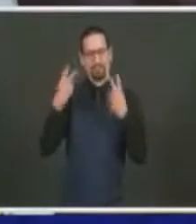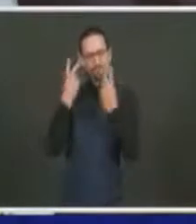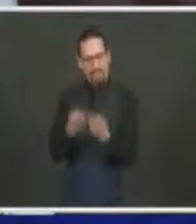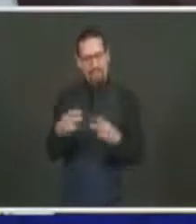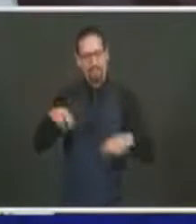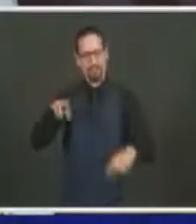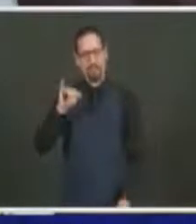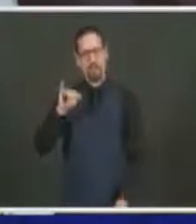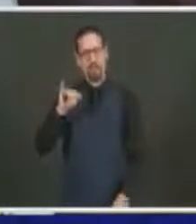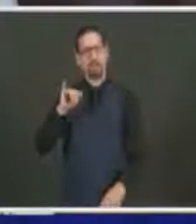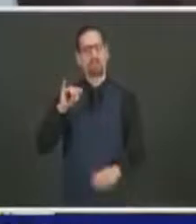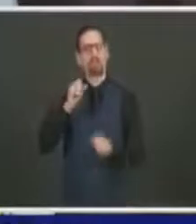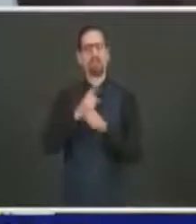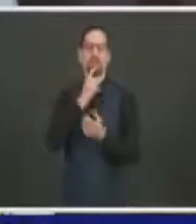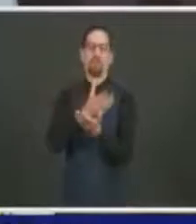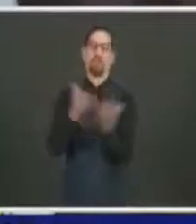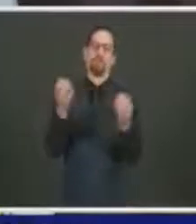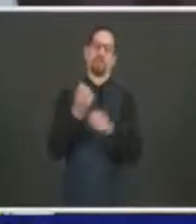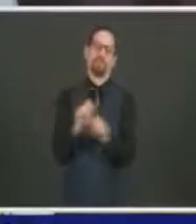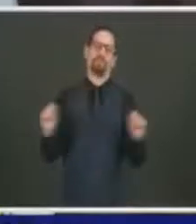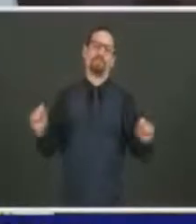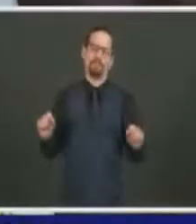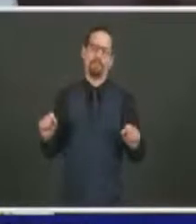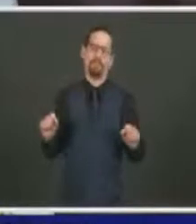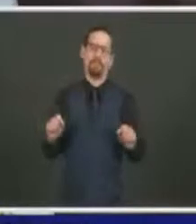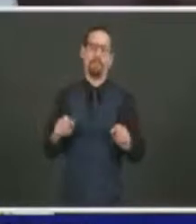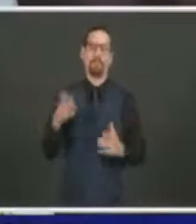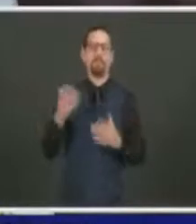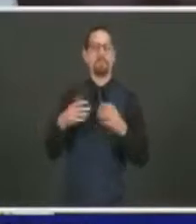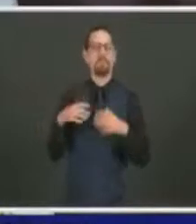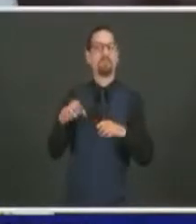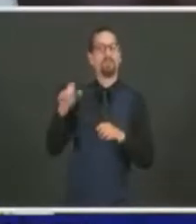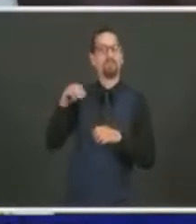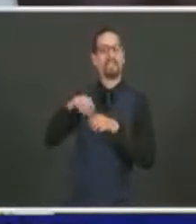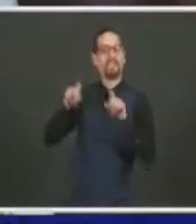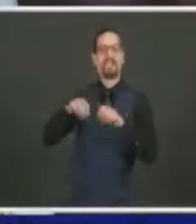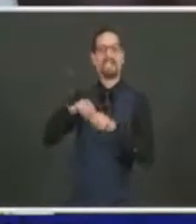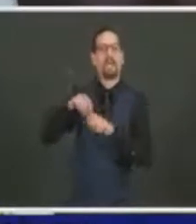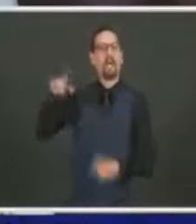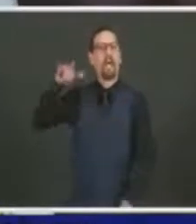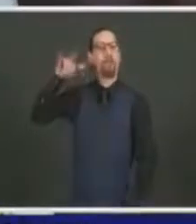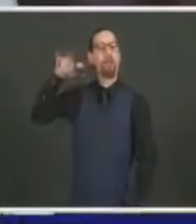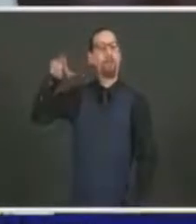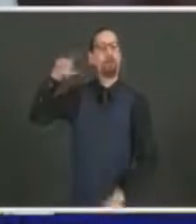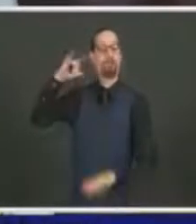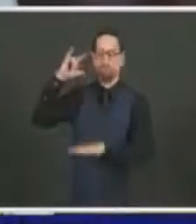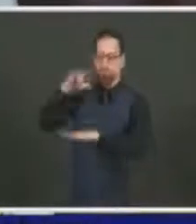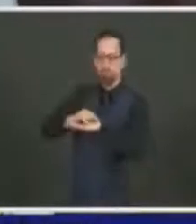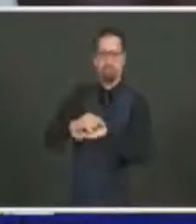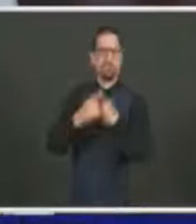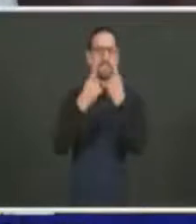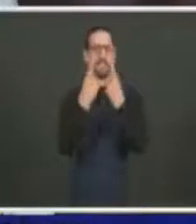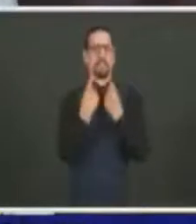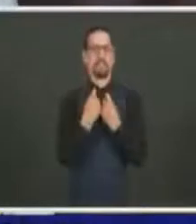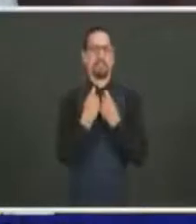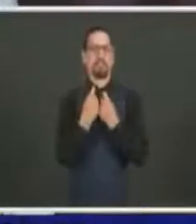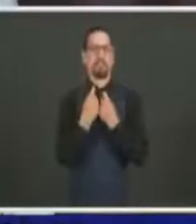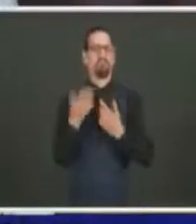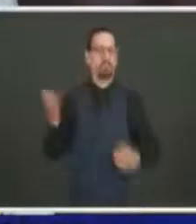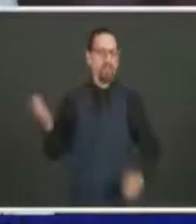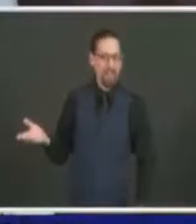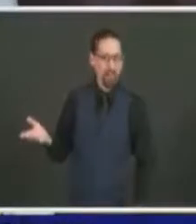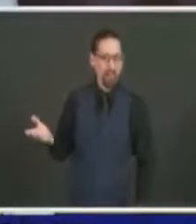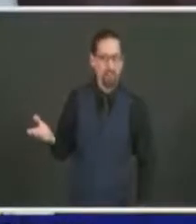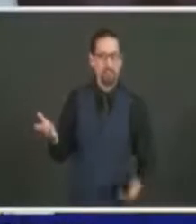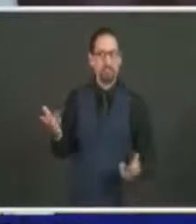in an airport. Maybe we could provide easy, rapid testing for people. We're working on that right now. Would